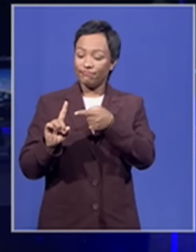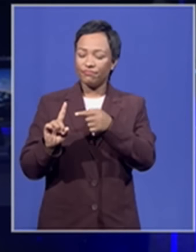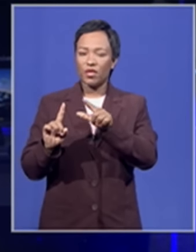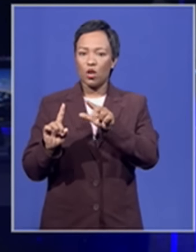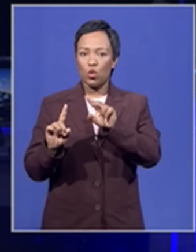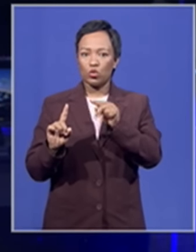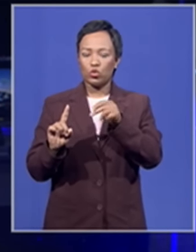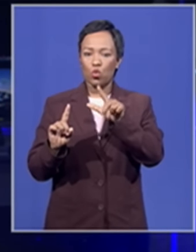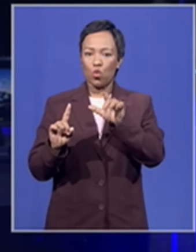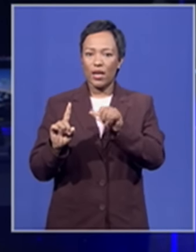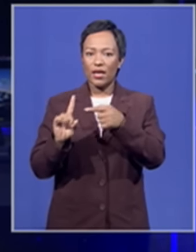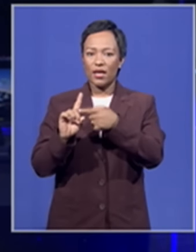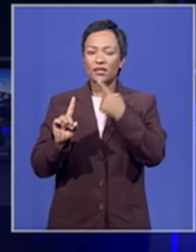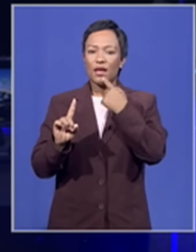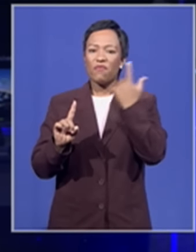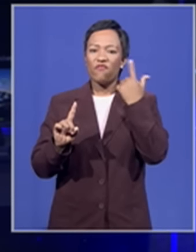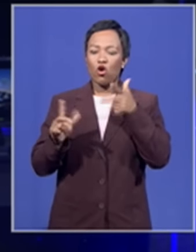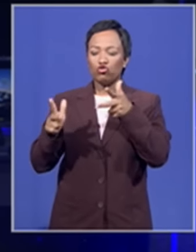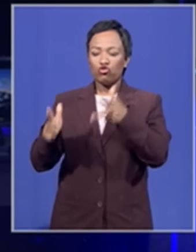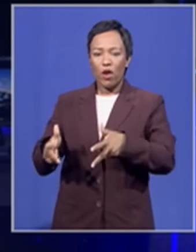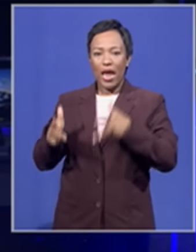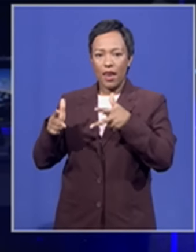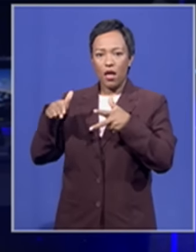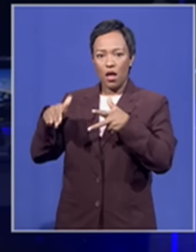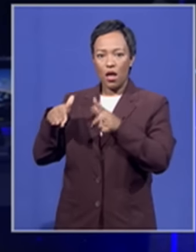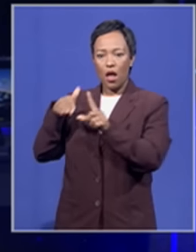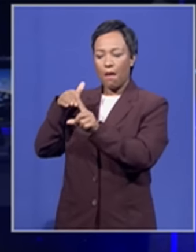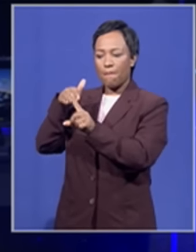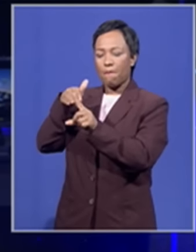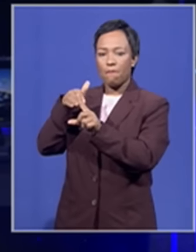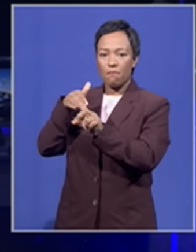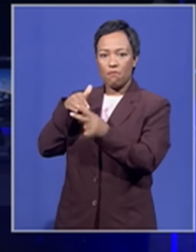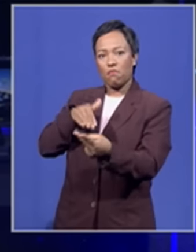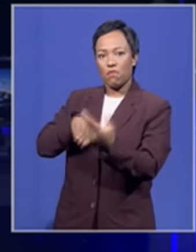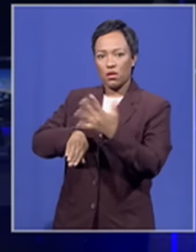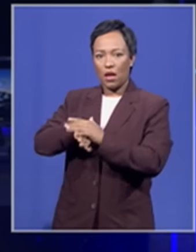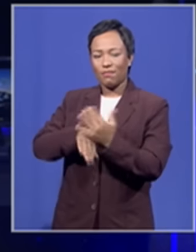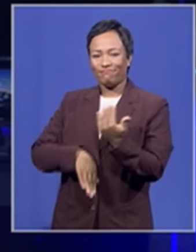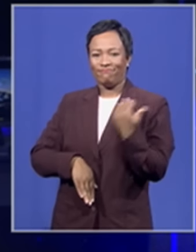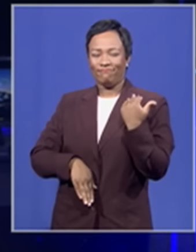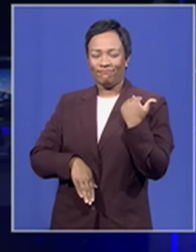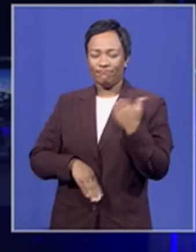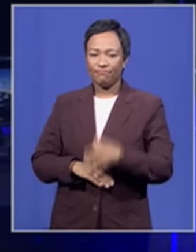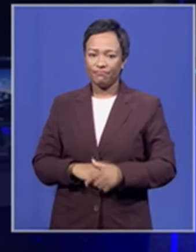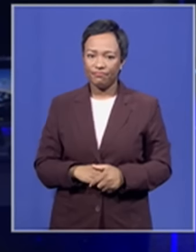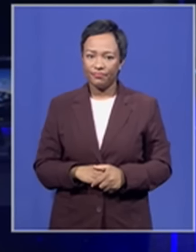lebaka la kotsi ya ho thulwa ke terene ya thepa ka Phupu selemong seo.